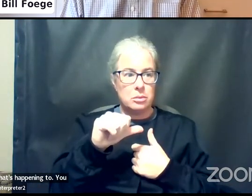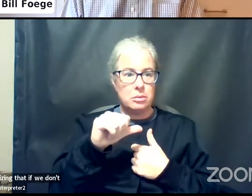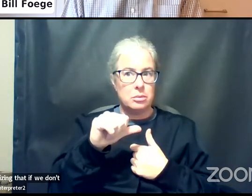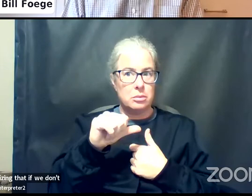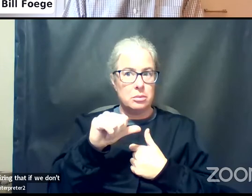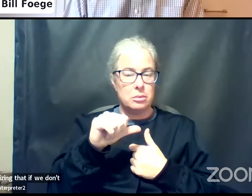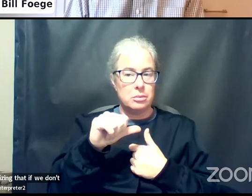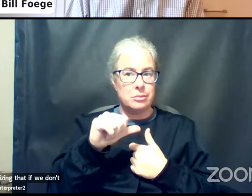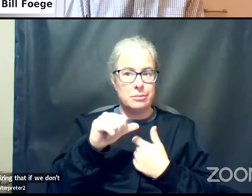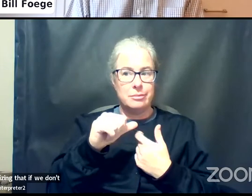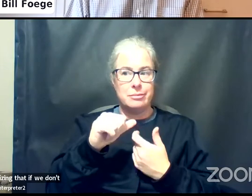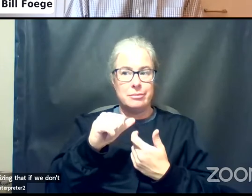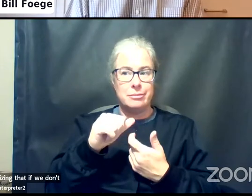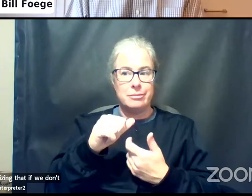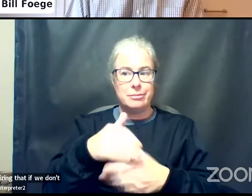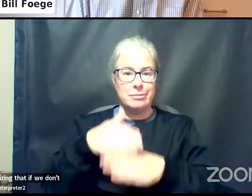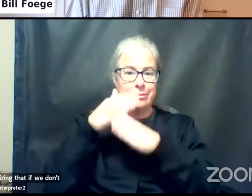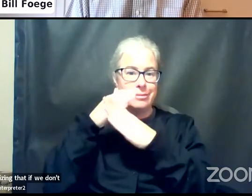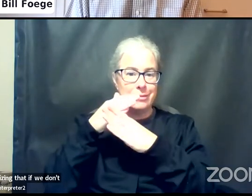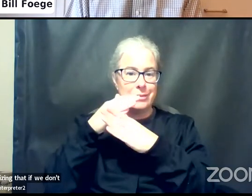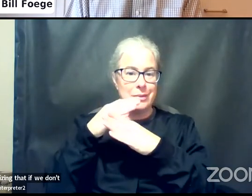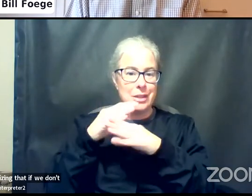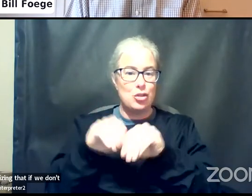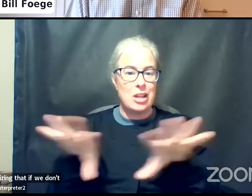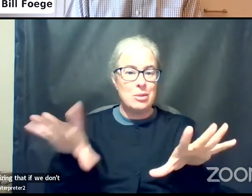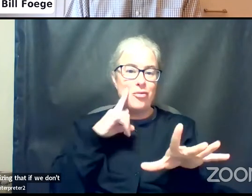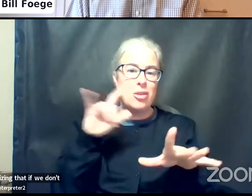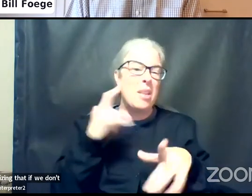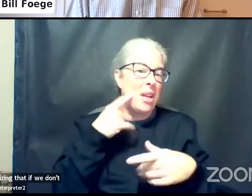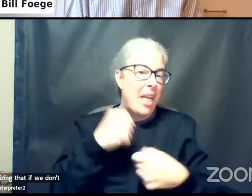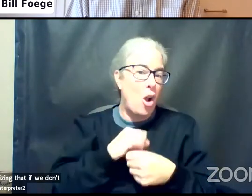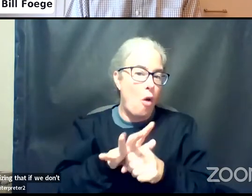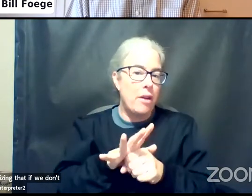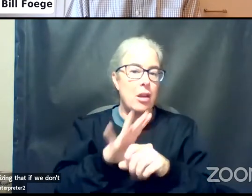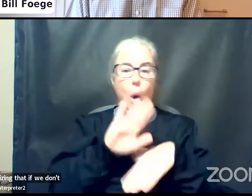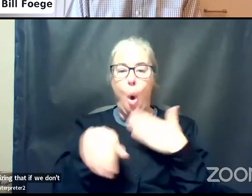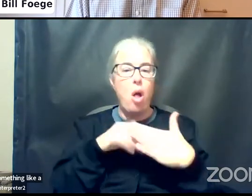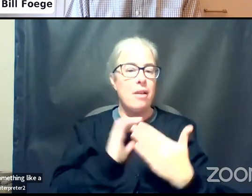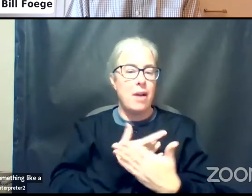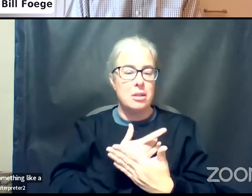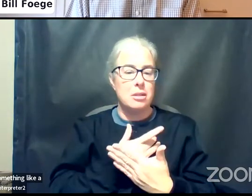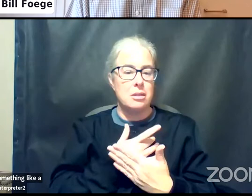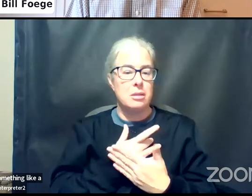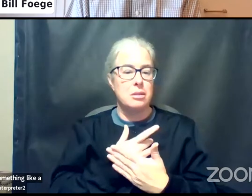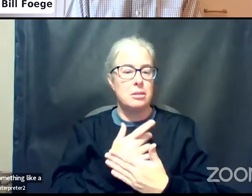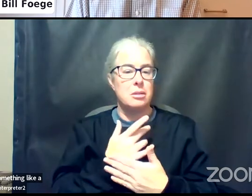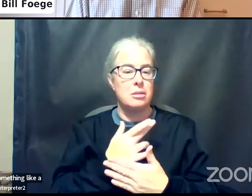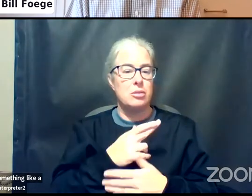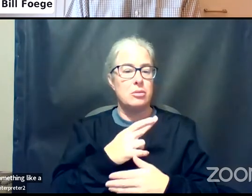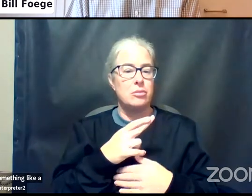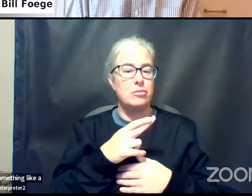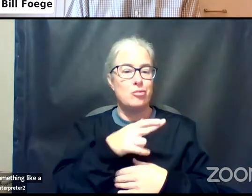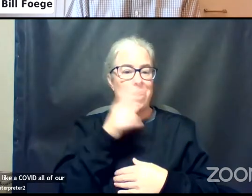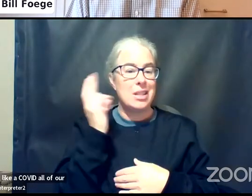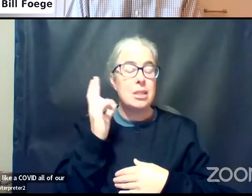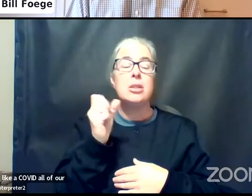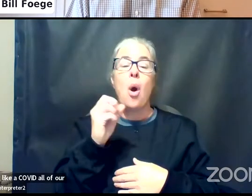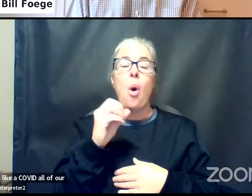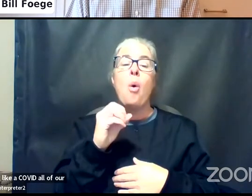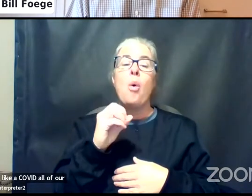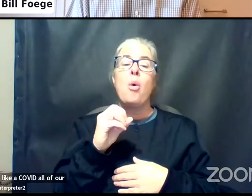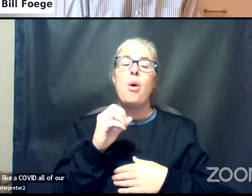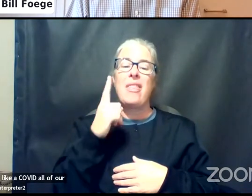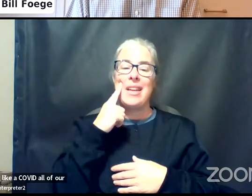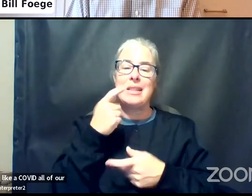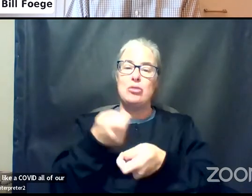transmission for something like a covid all of our all of us are at risk so I think this sense of reciprocity um